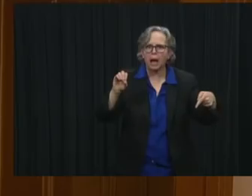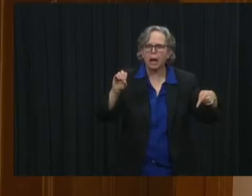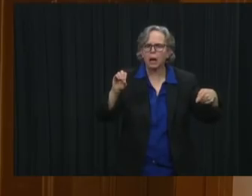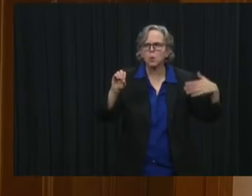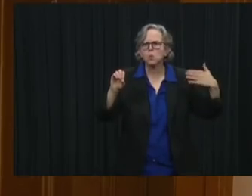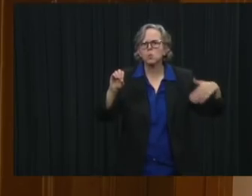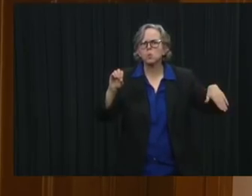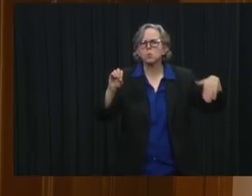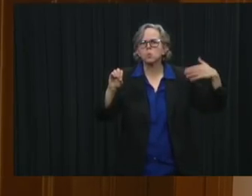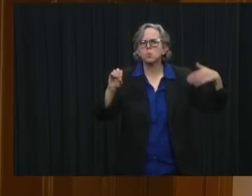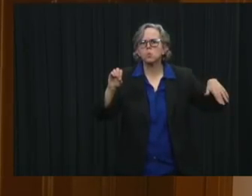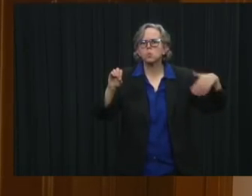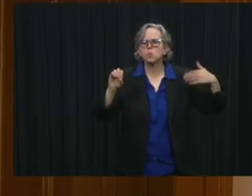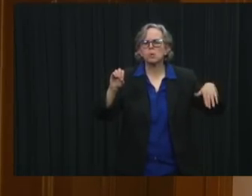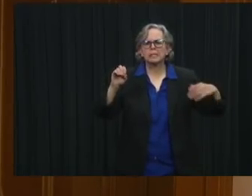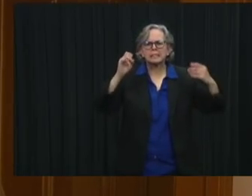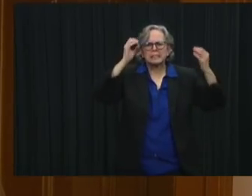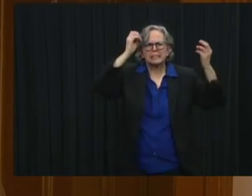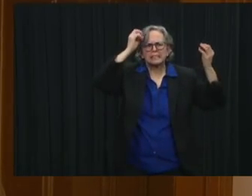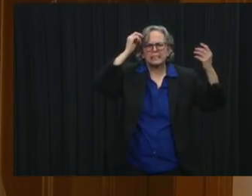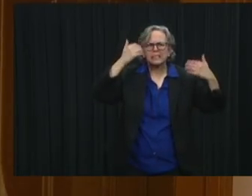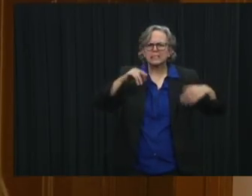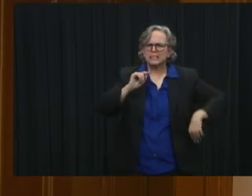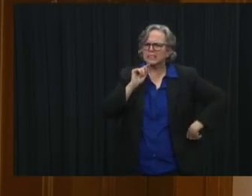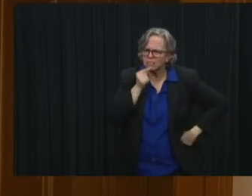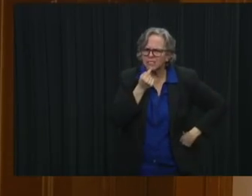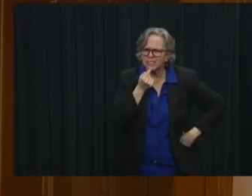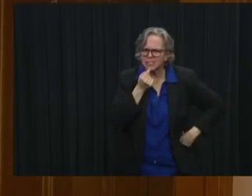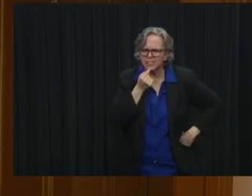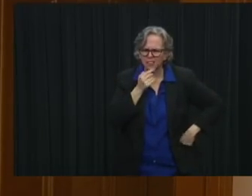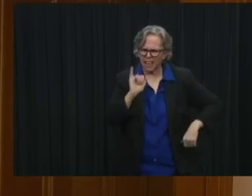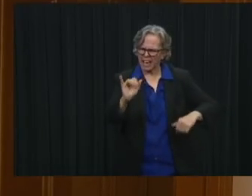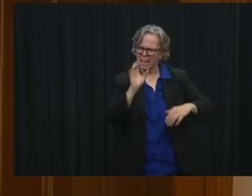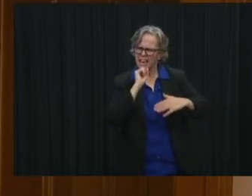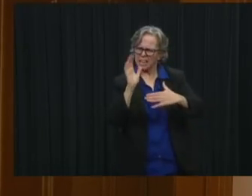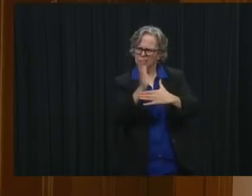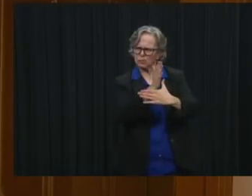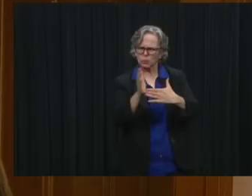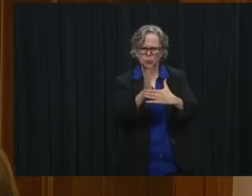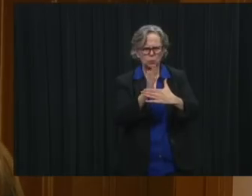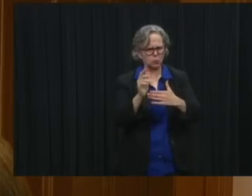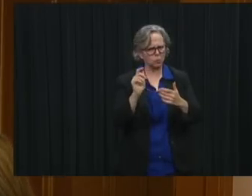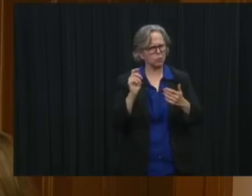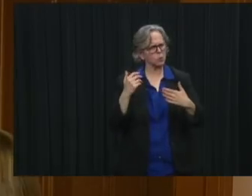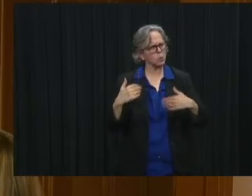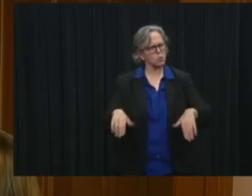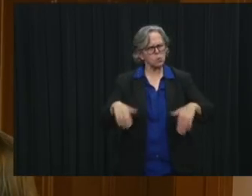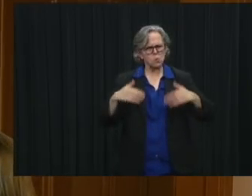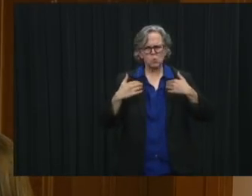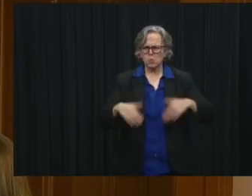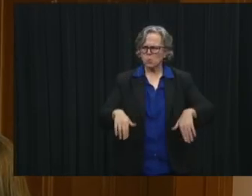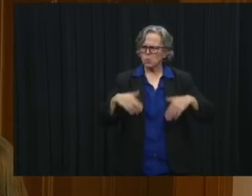and just pay attention to this age range shifting in our country. Next slide.